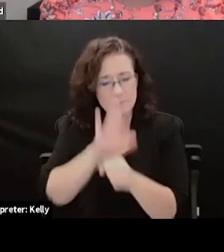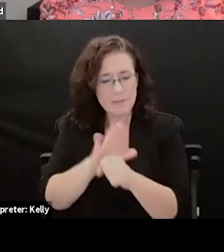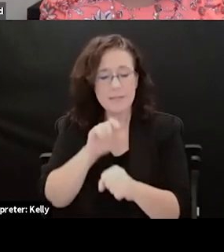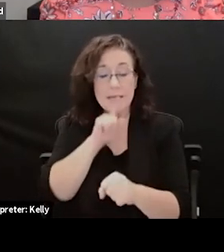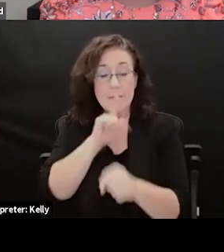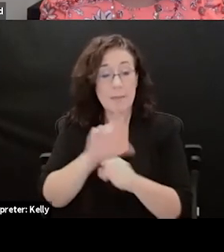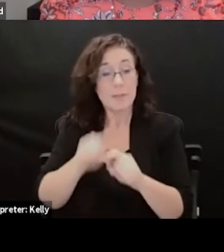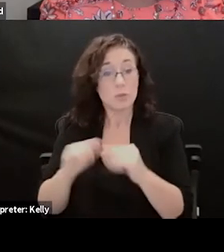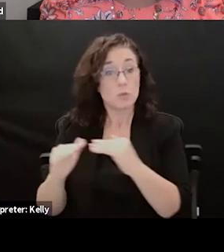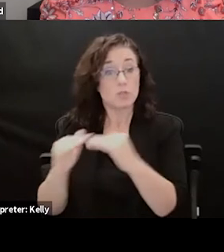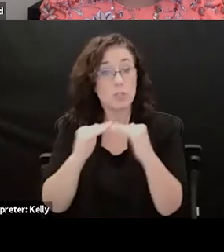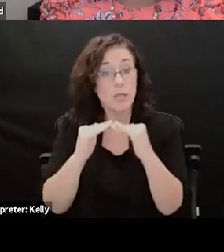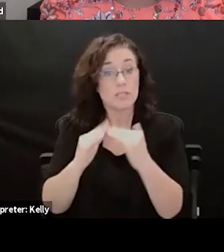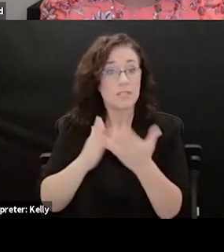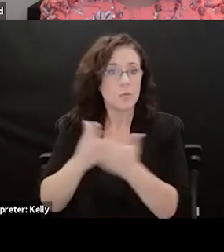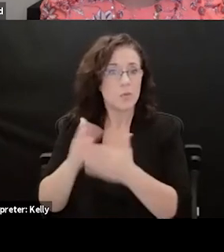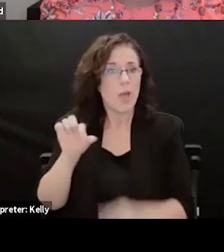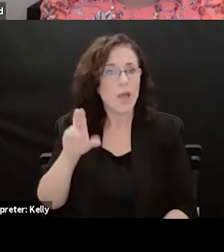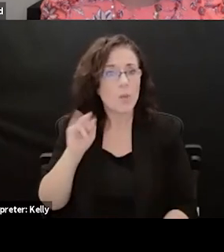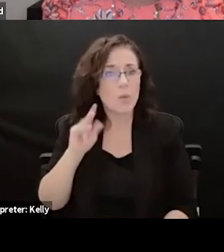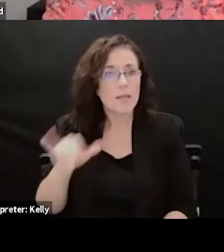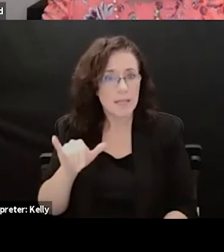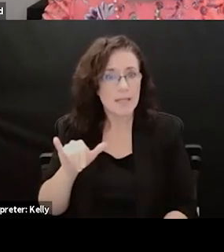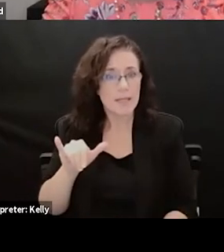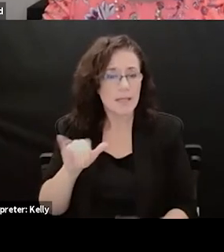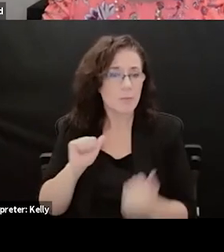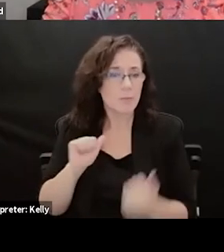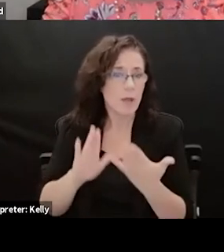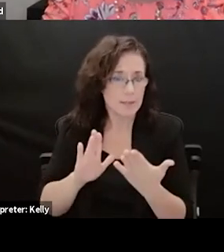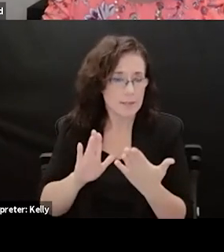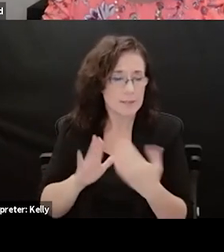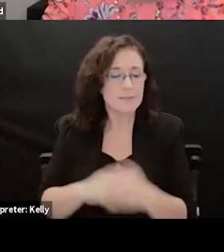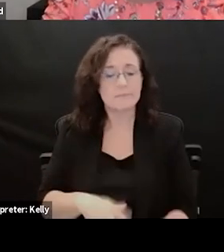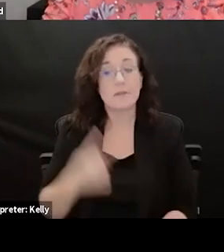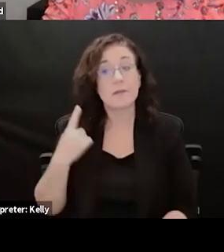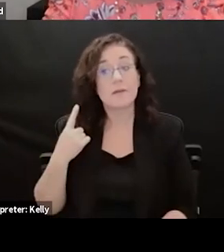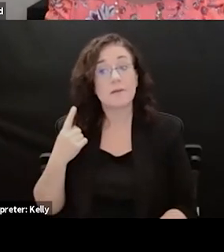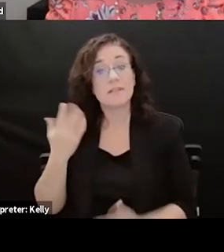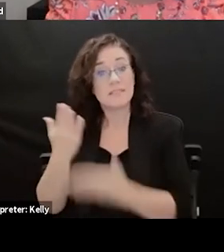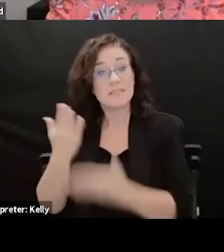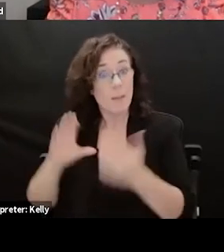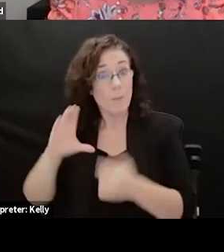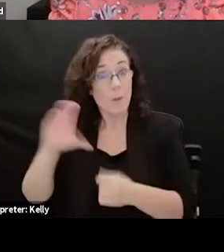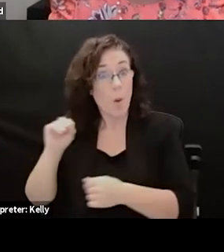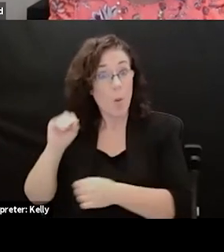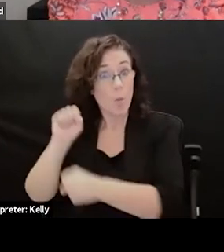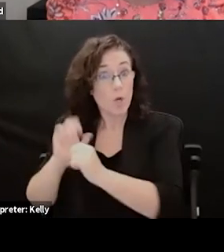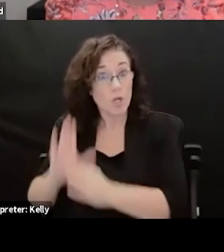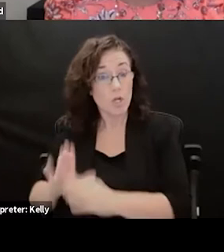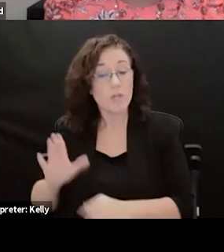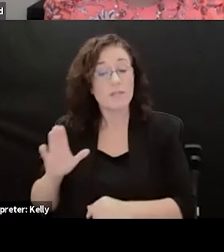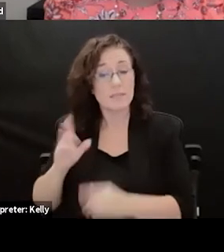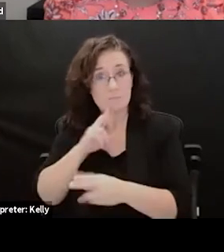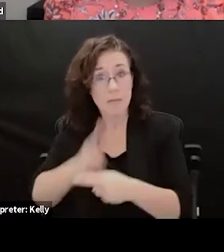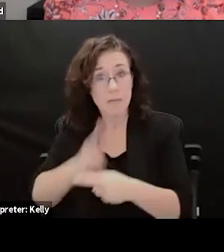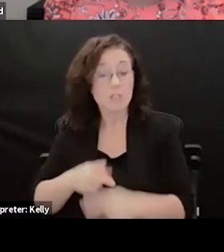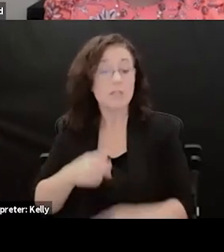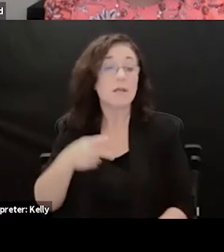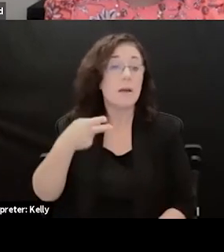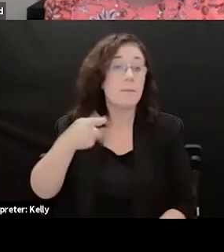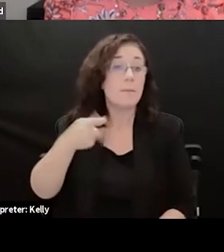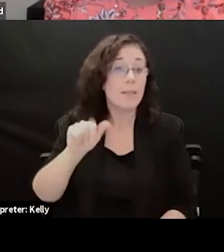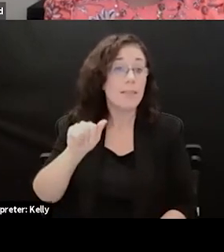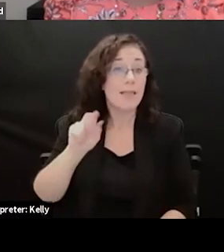driving practices as my colleague colleague mentioned earlier planned parenthood promotes the ability of all individuals to lead fulfilled